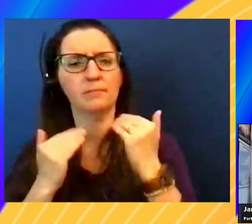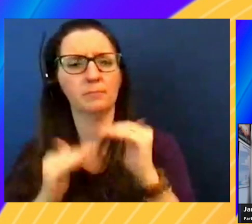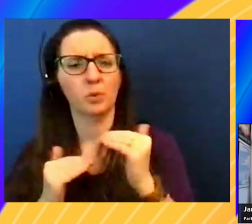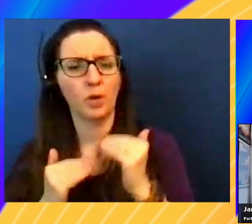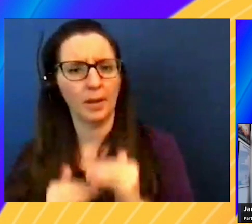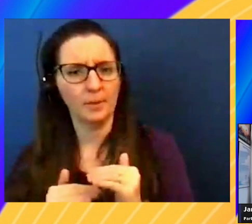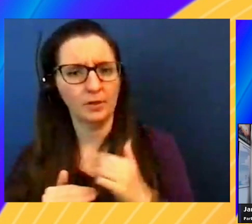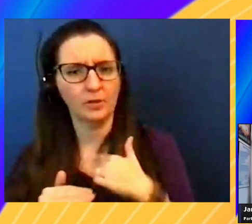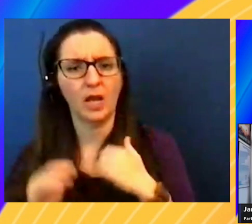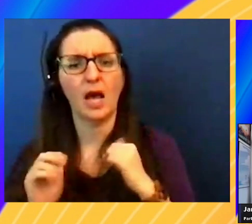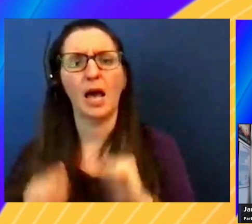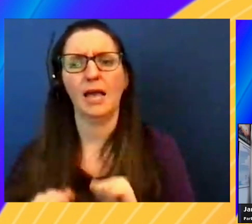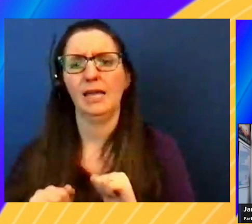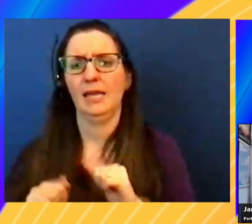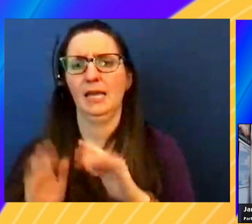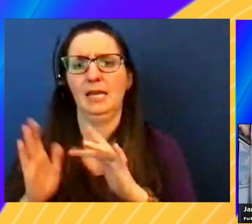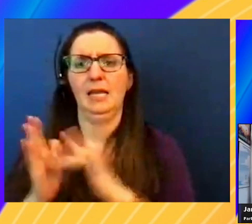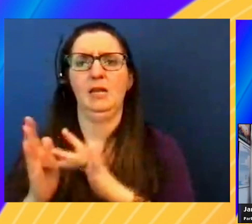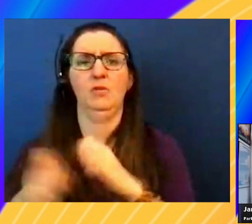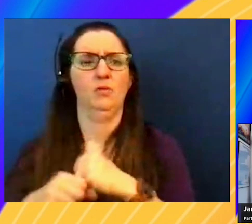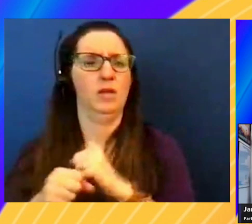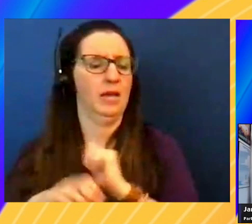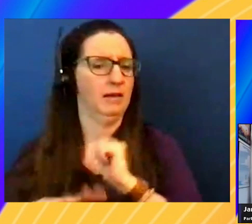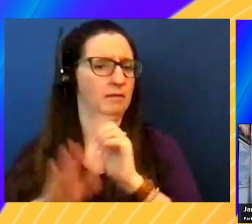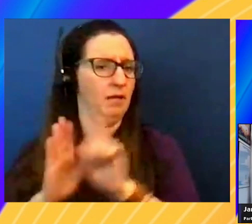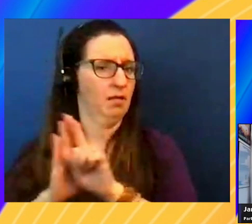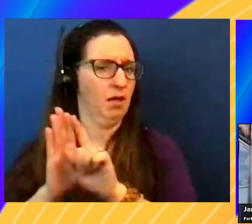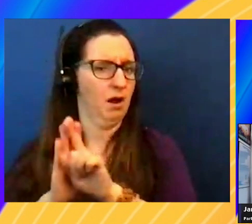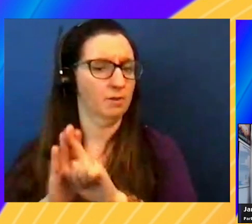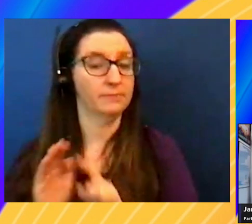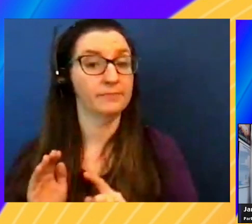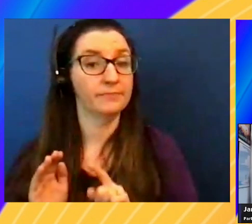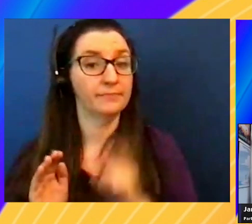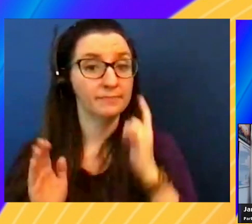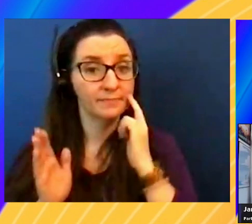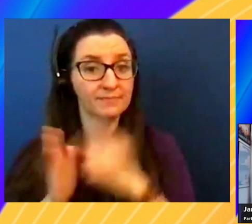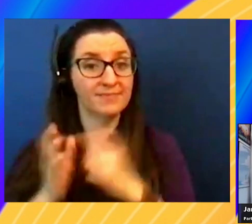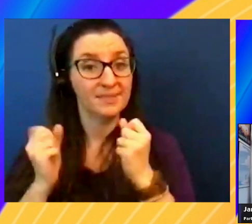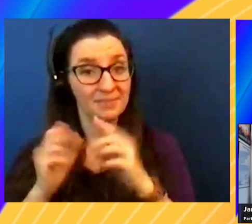alarm. And you'll see here that I have a lot of alarms set.